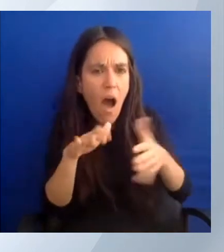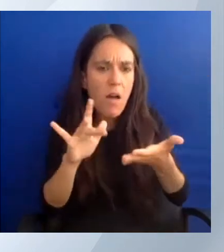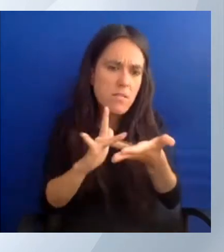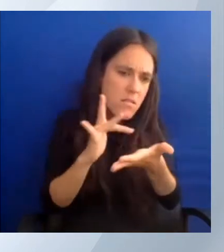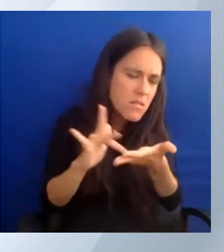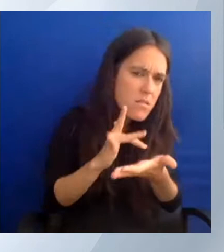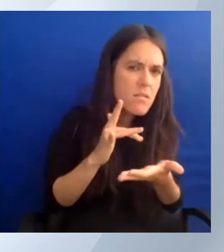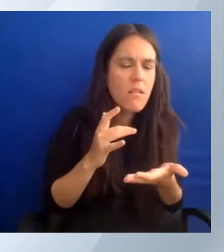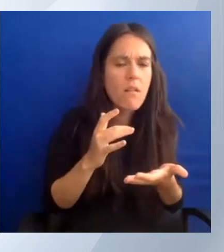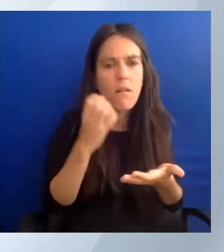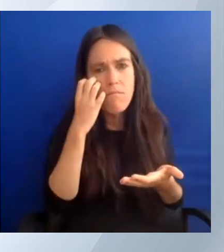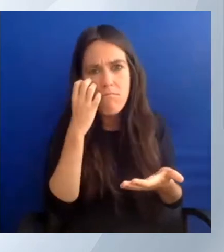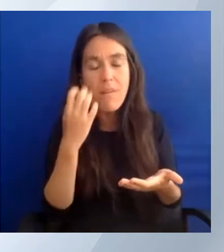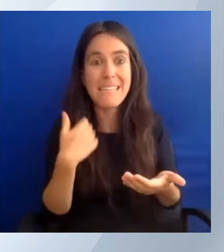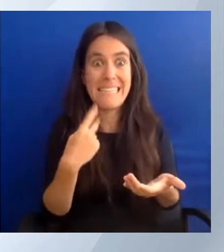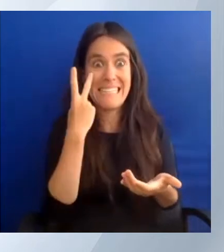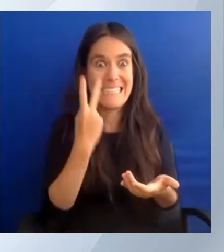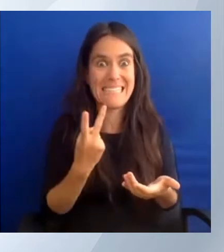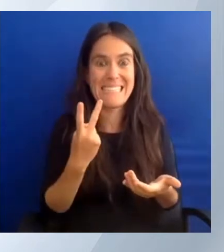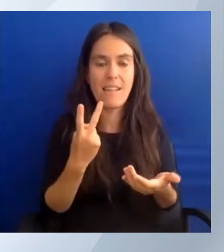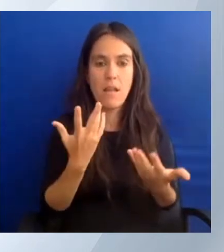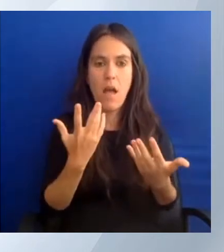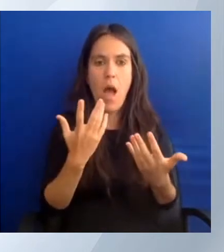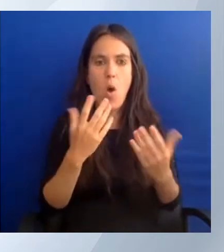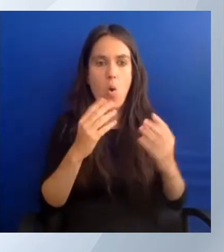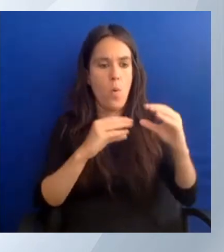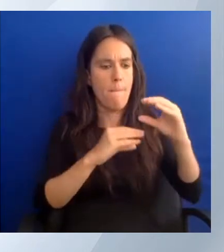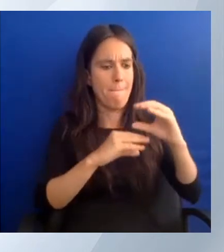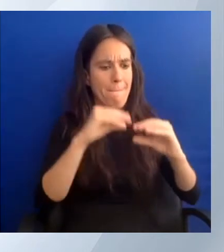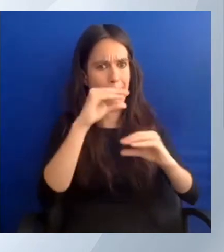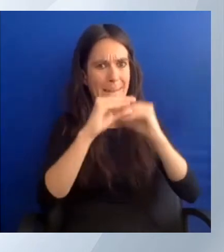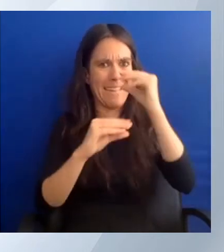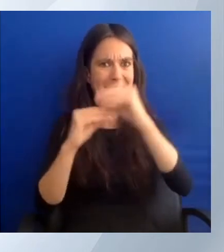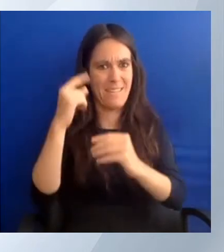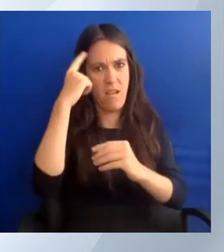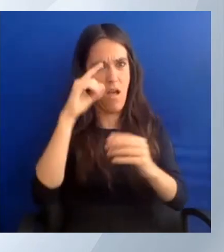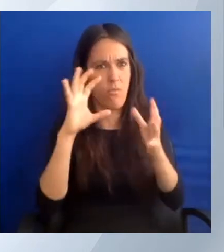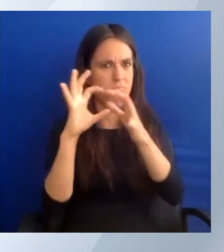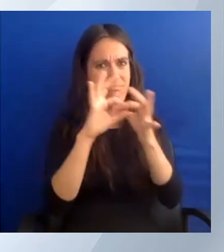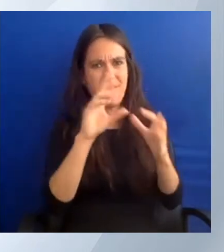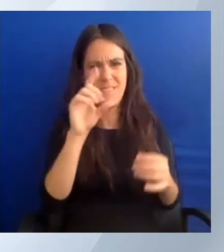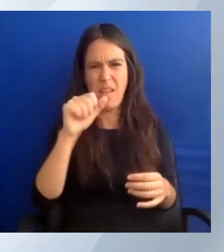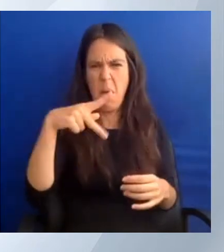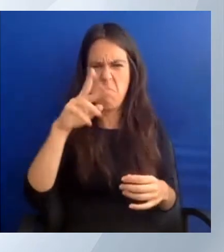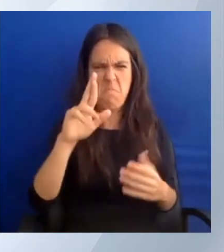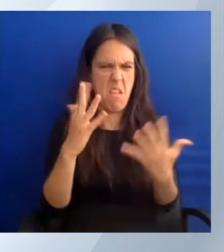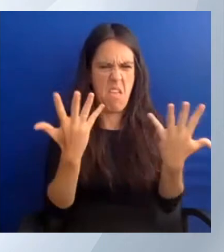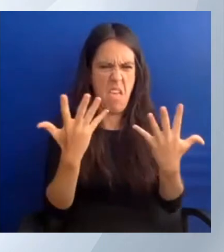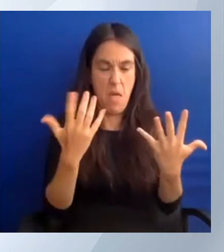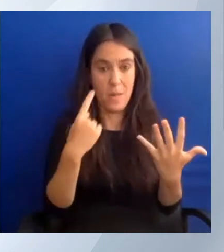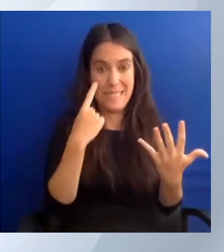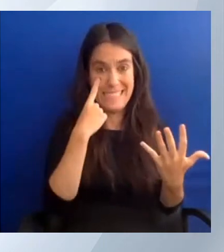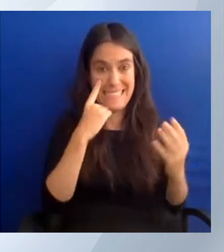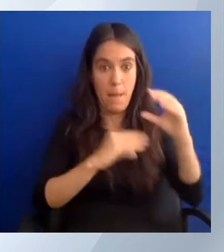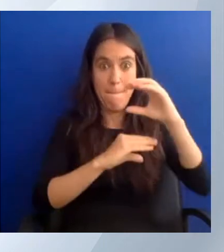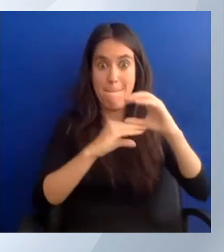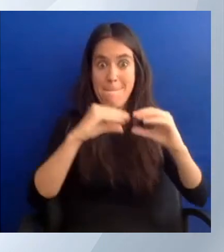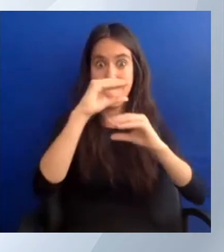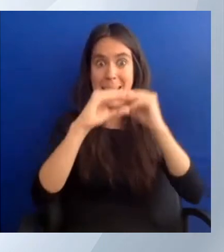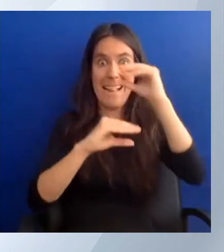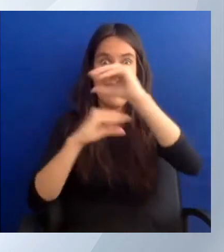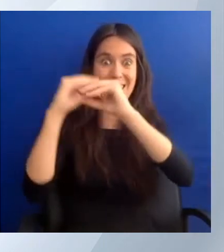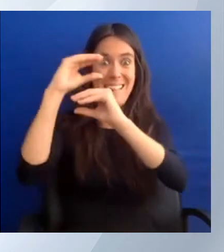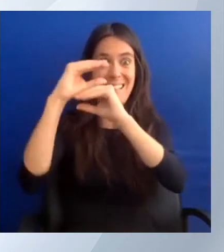does a building block for Dapr looks like. So as you can see that each building block of Dapr